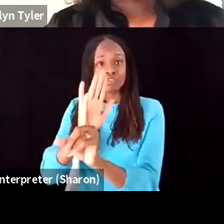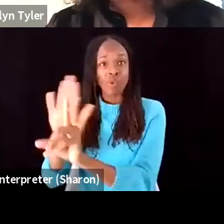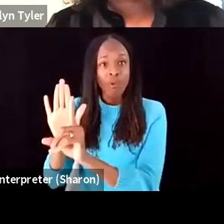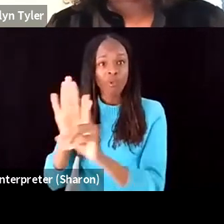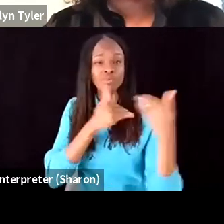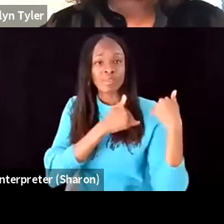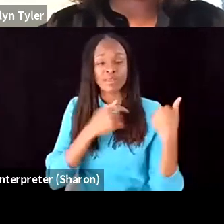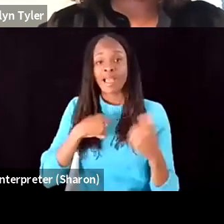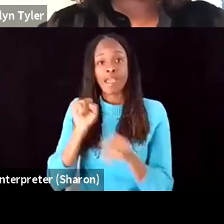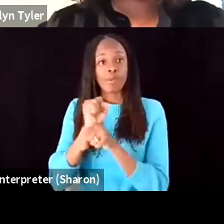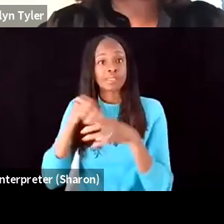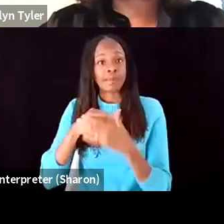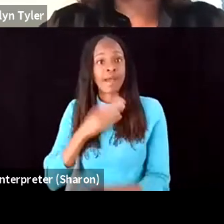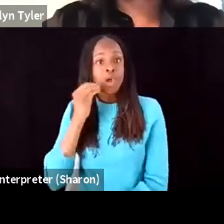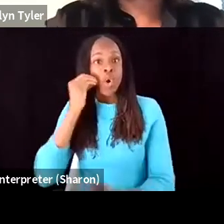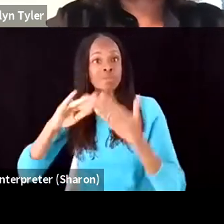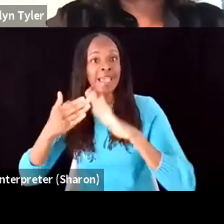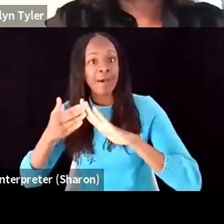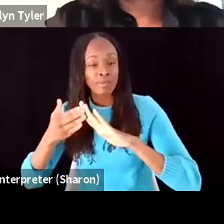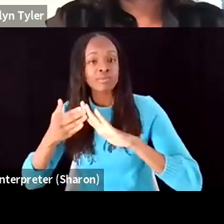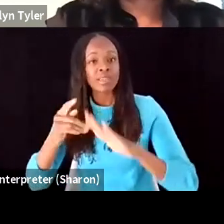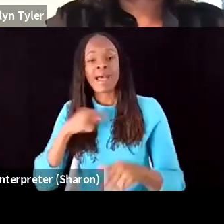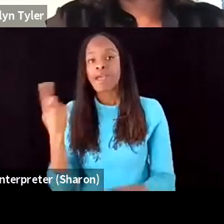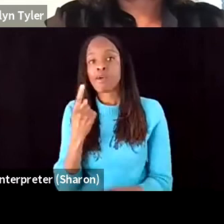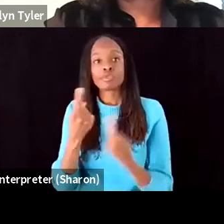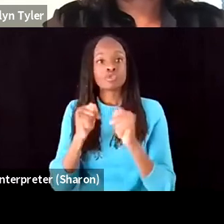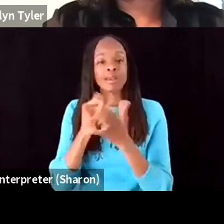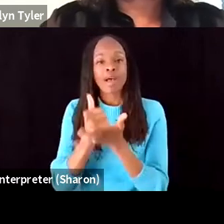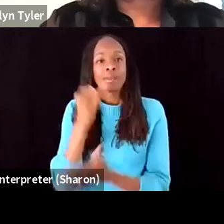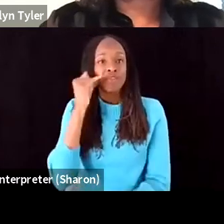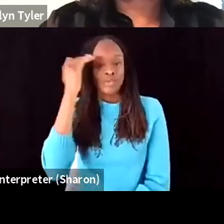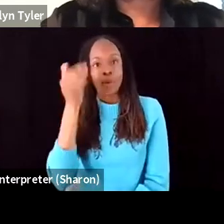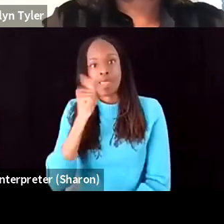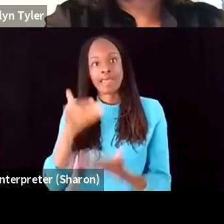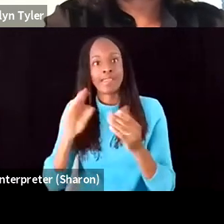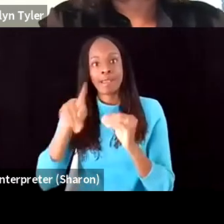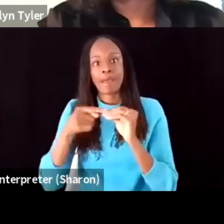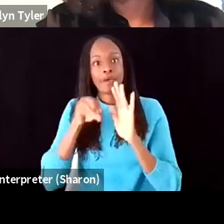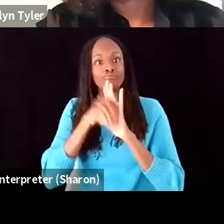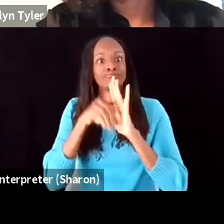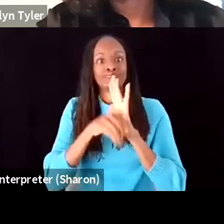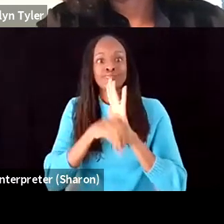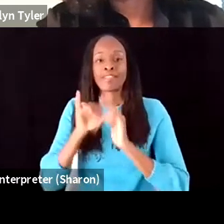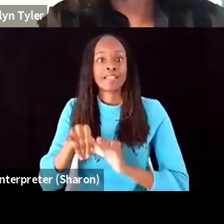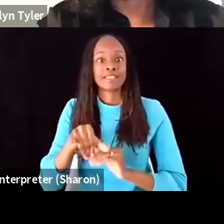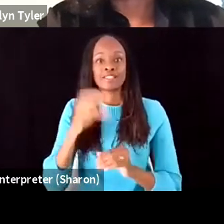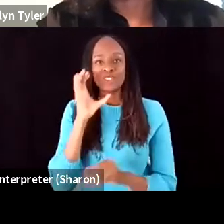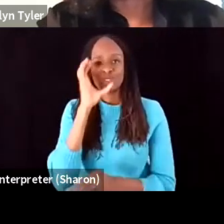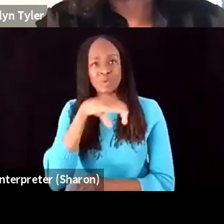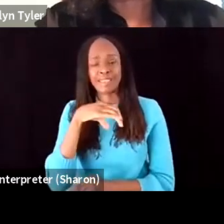hometown, and I always try to help. And if you know anything about New Orleans, it is a strange and wonderful, beautiful